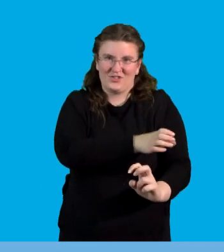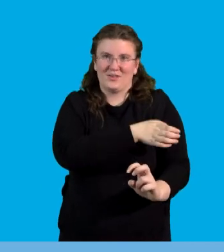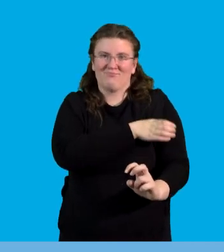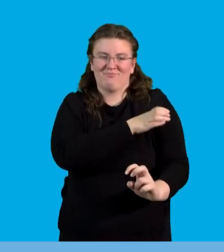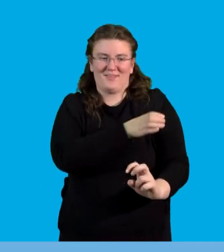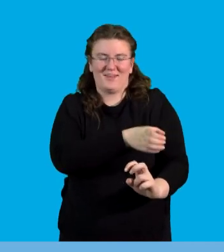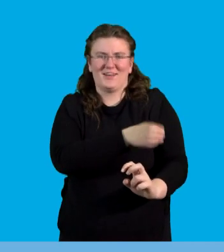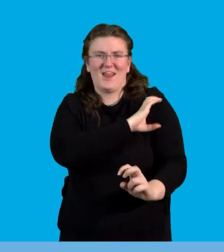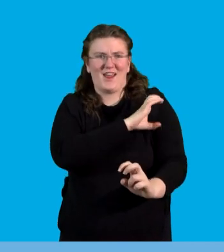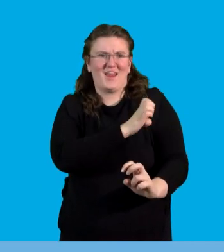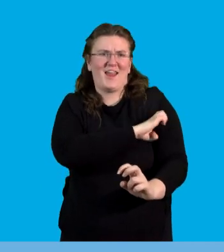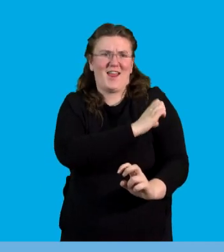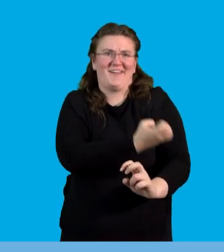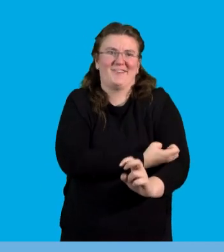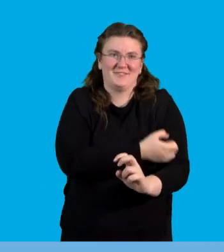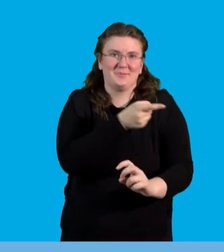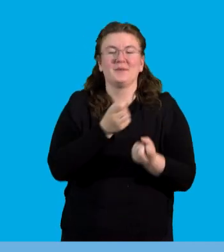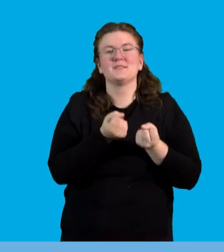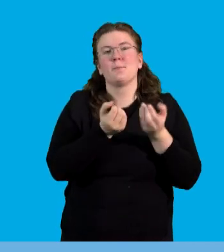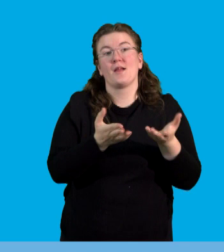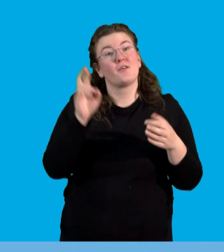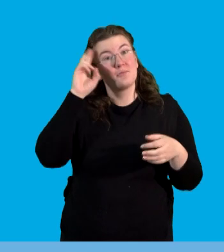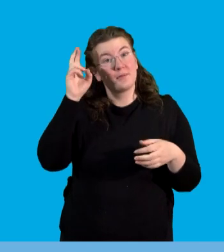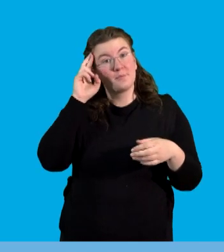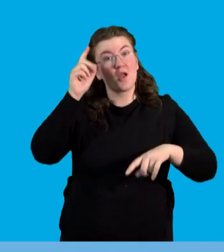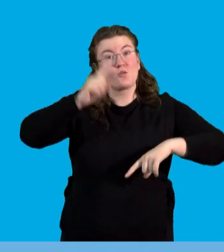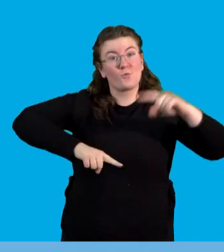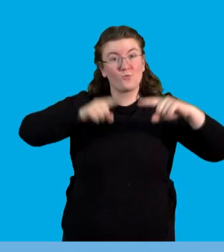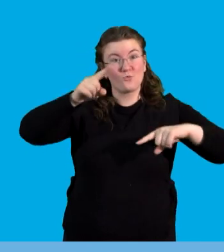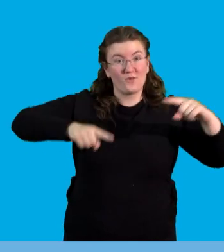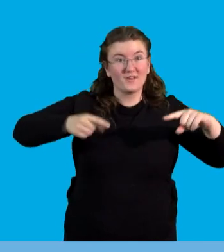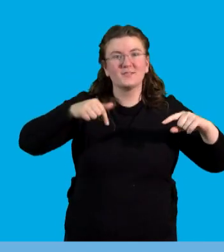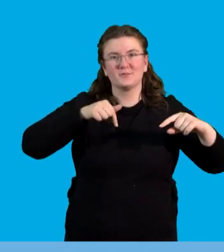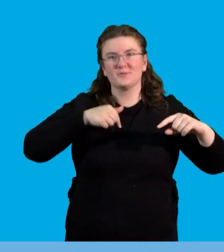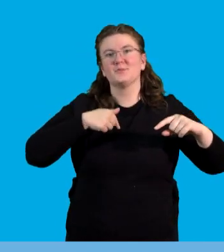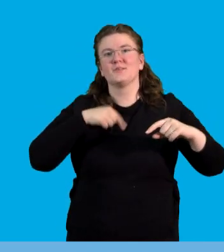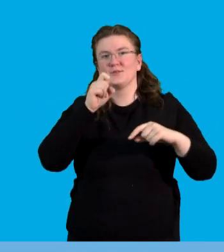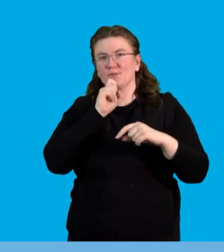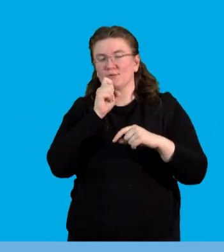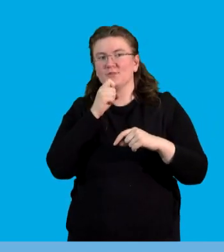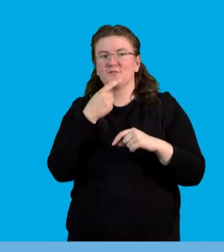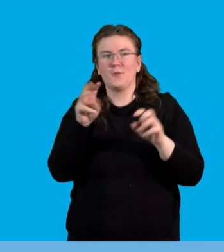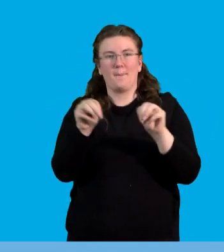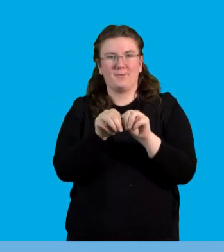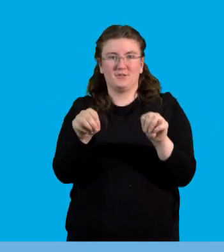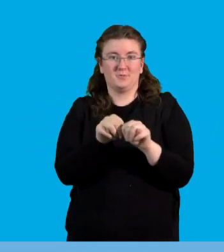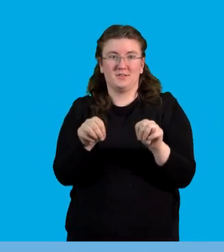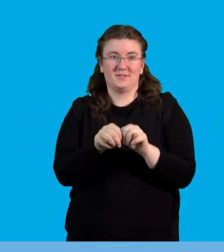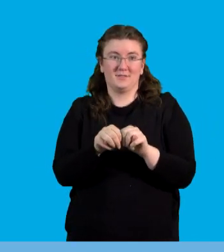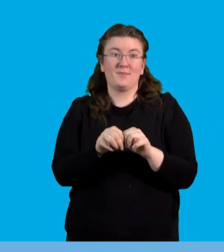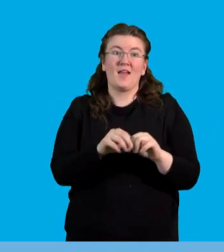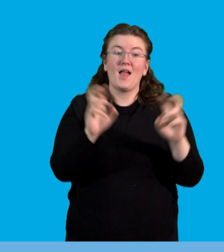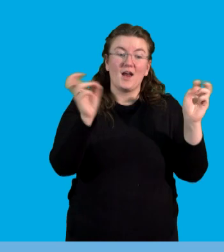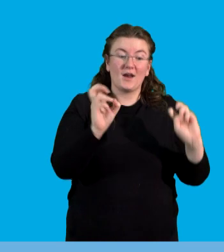the rate. Remember, rate means dividing by time or measuring it over time. So electrical power refers to the rate of electrical